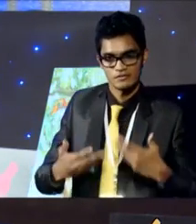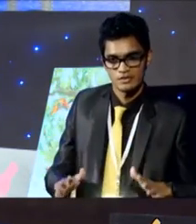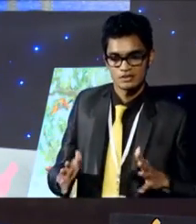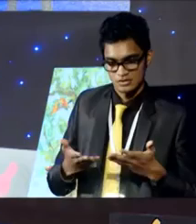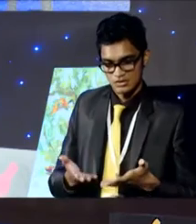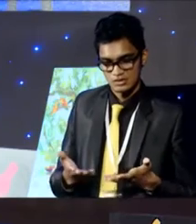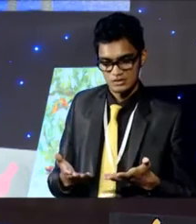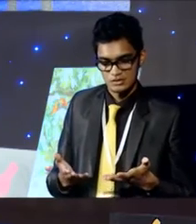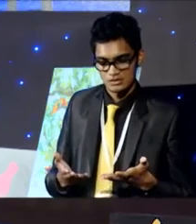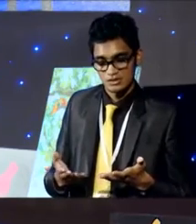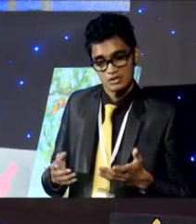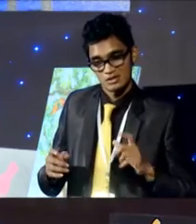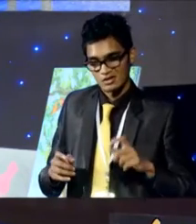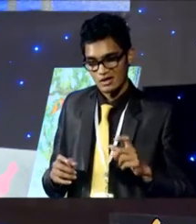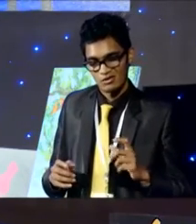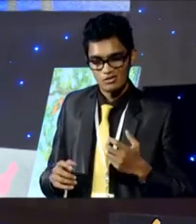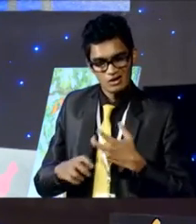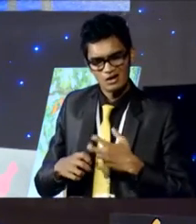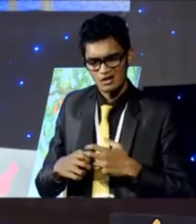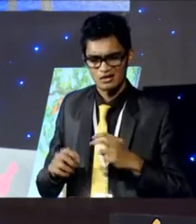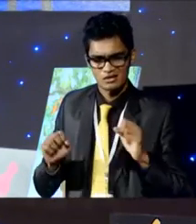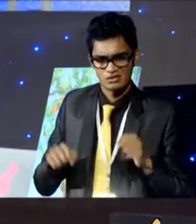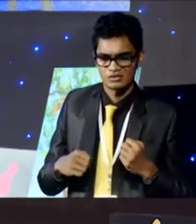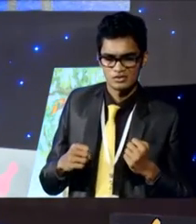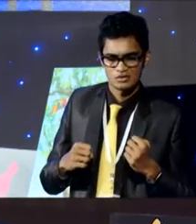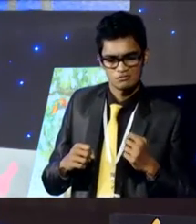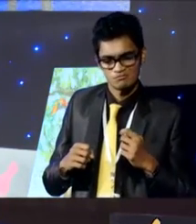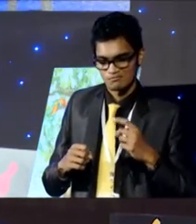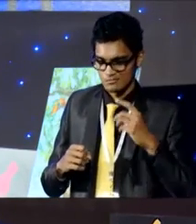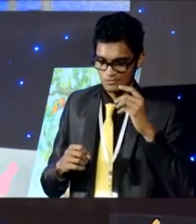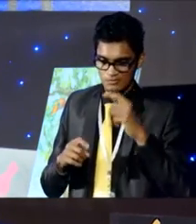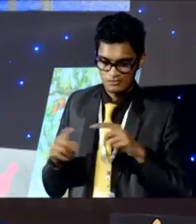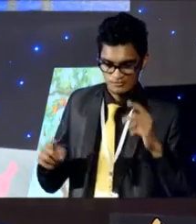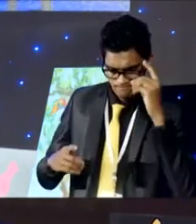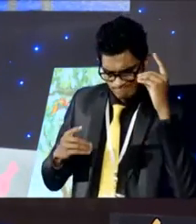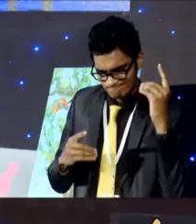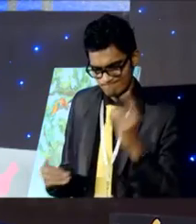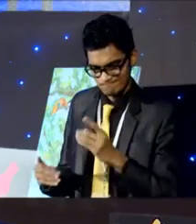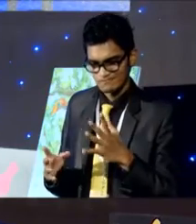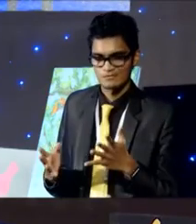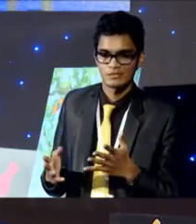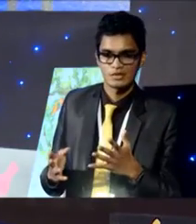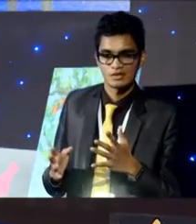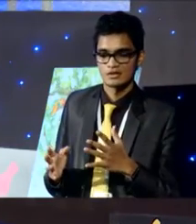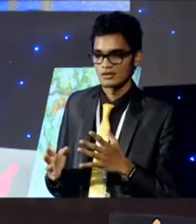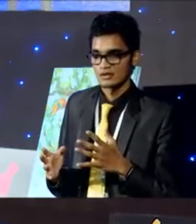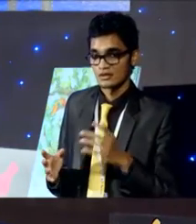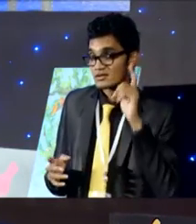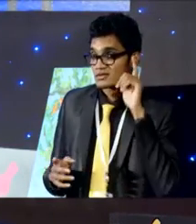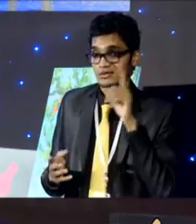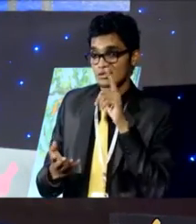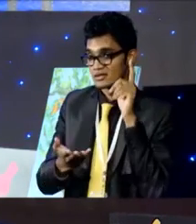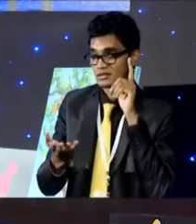know, the challenges are high. We are not finding too many places where it's happening, but we've decided we will do it because we did a similar program for the hearing